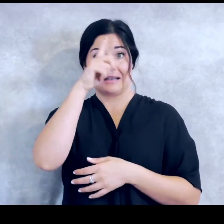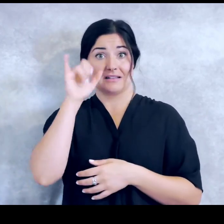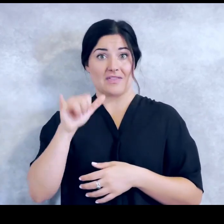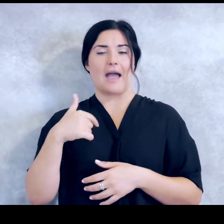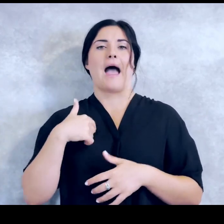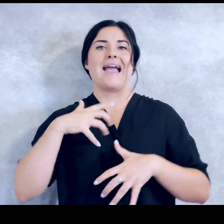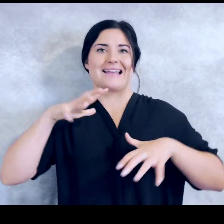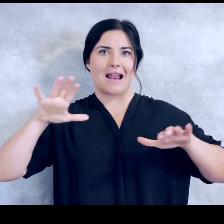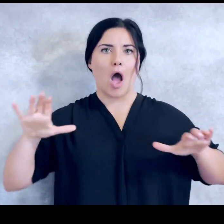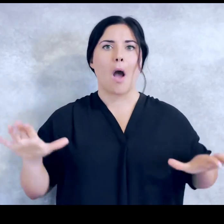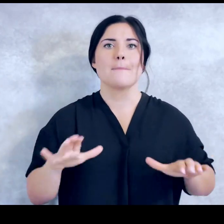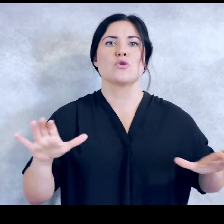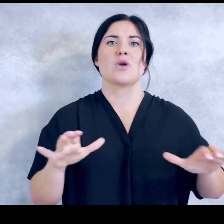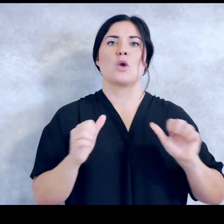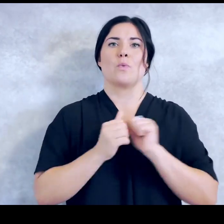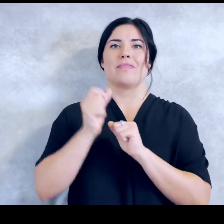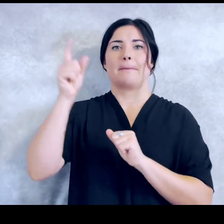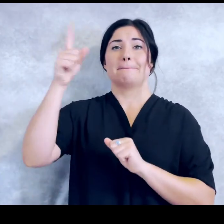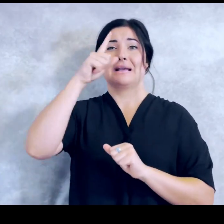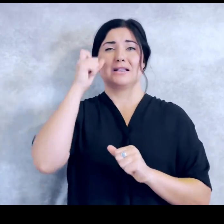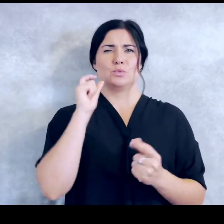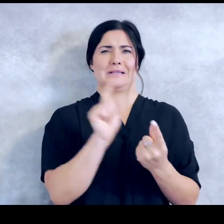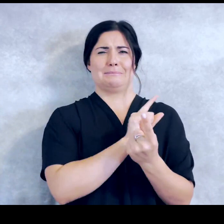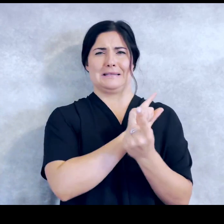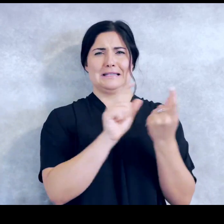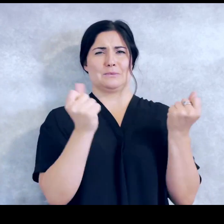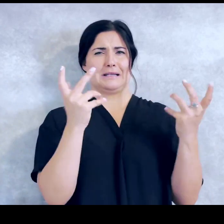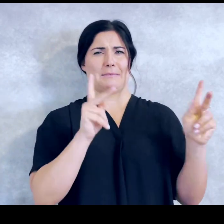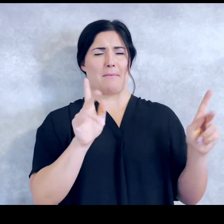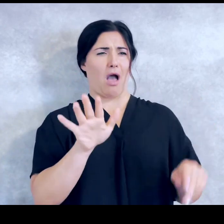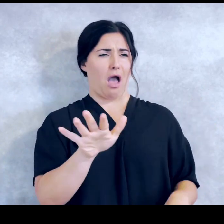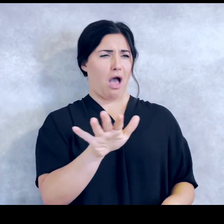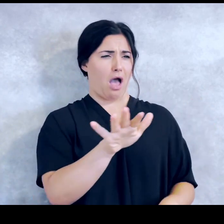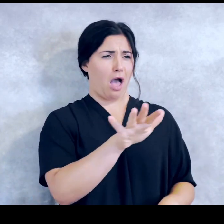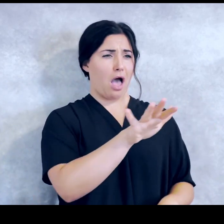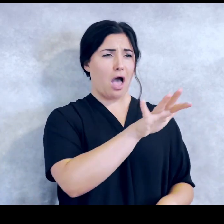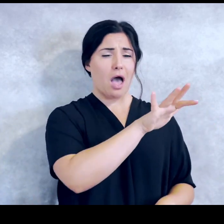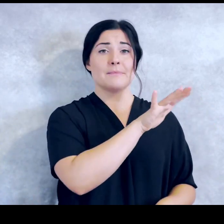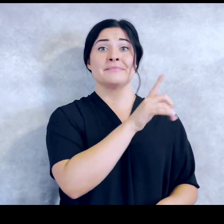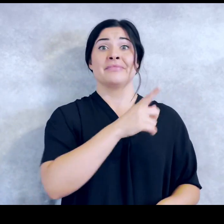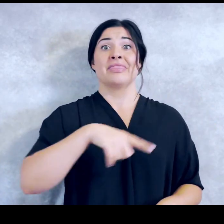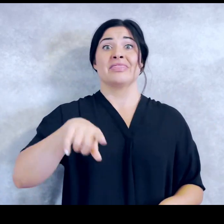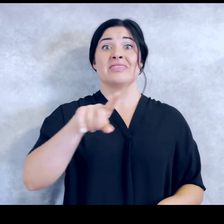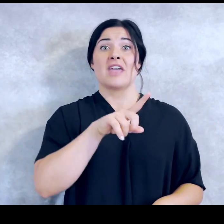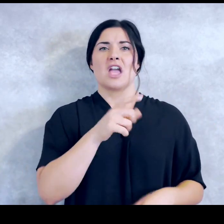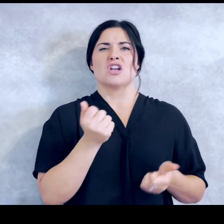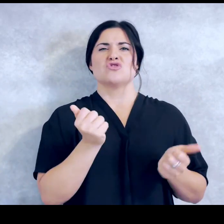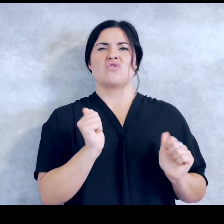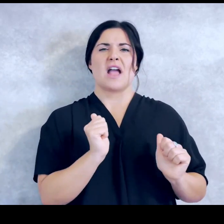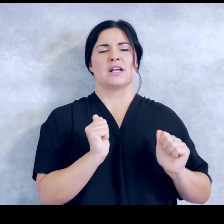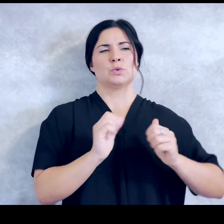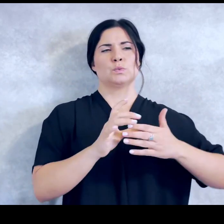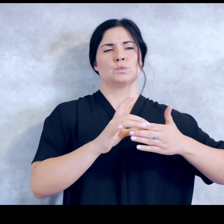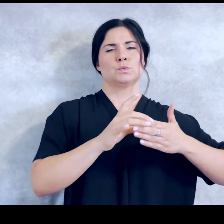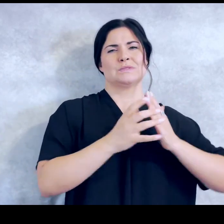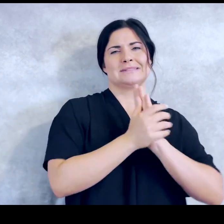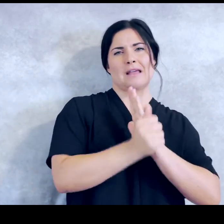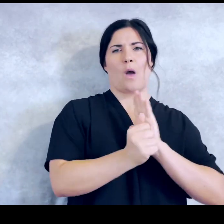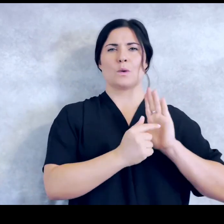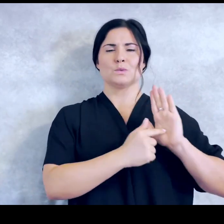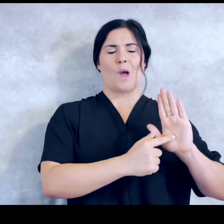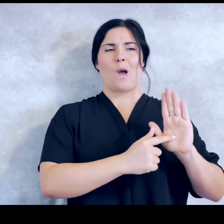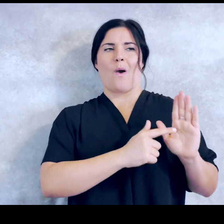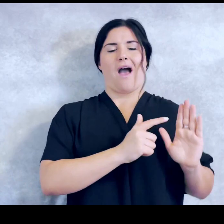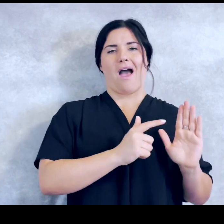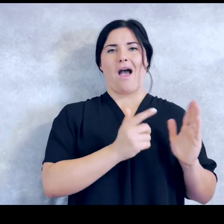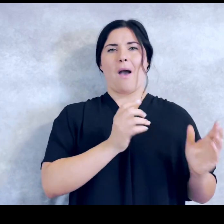I operate fully in him. Yeah. Because we meet so many people who are constantly flexing in their own gifts, and it only can